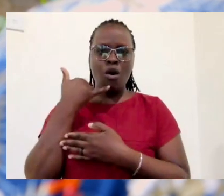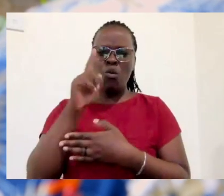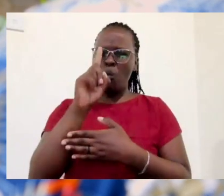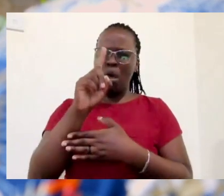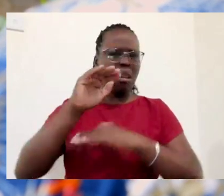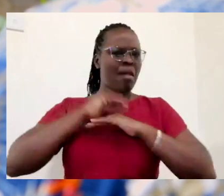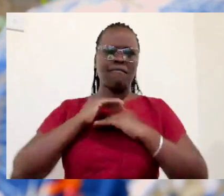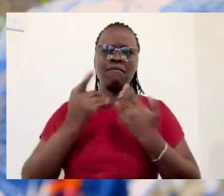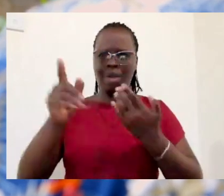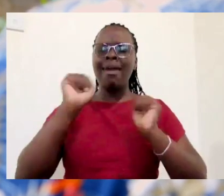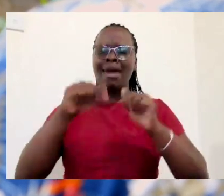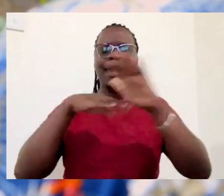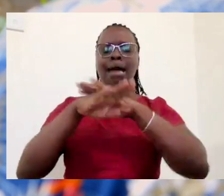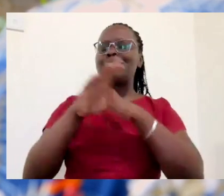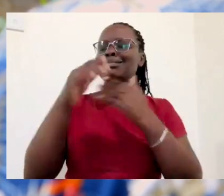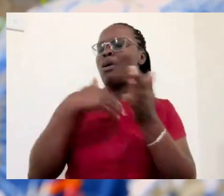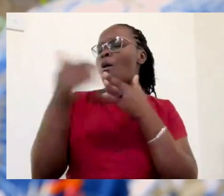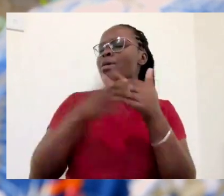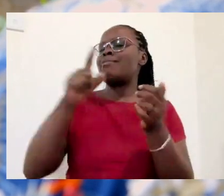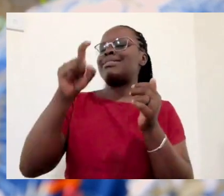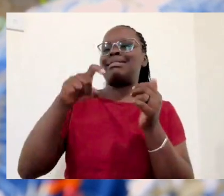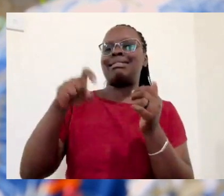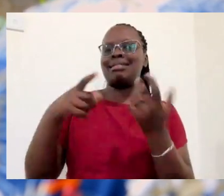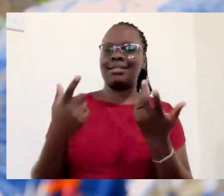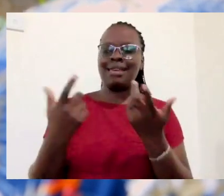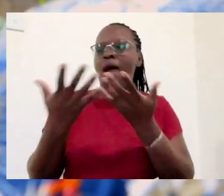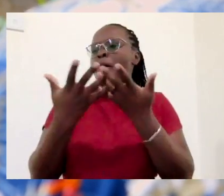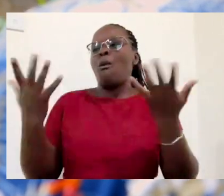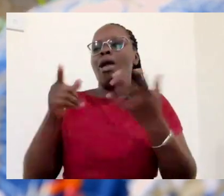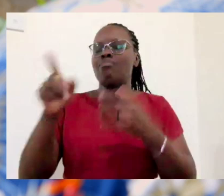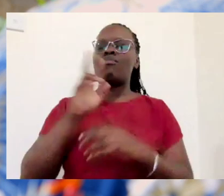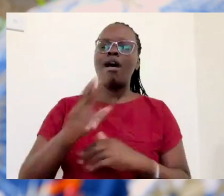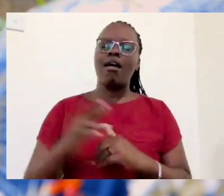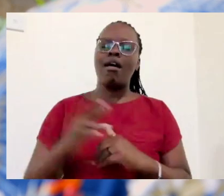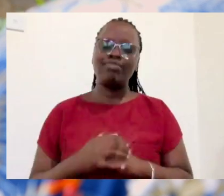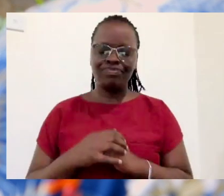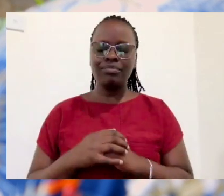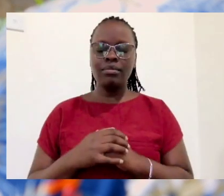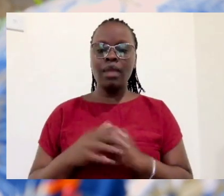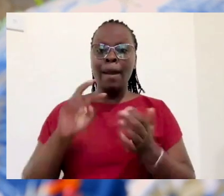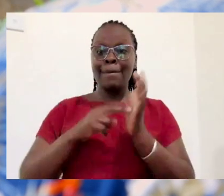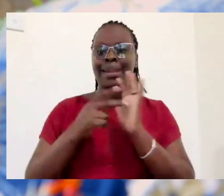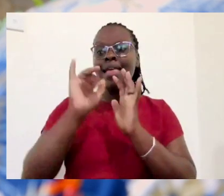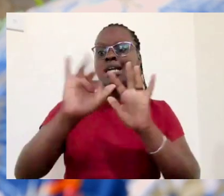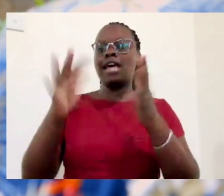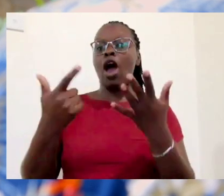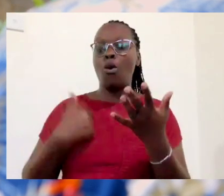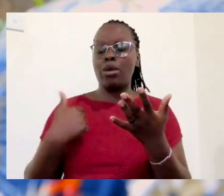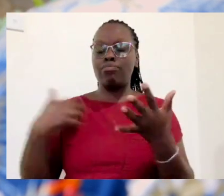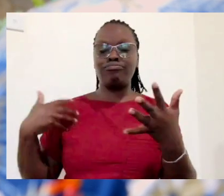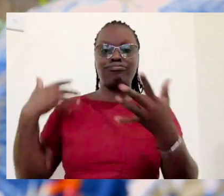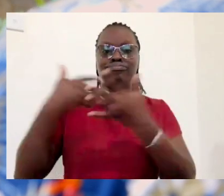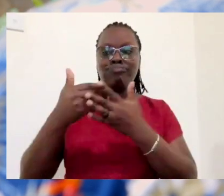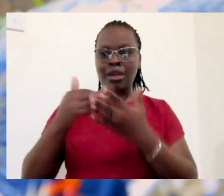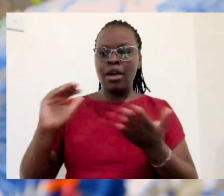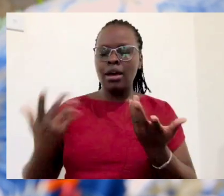to them. With one gadget, they can access whatever they need in the tablet or a laptop. So